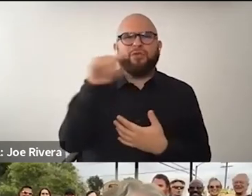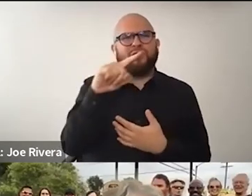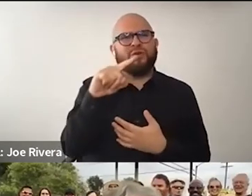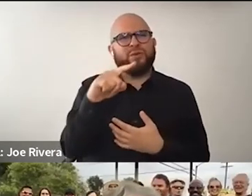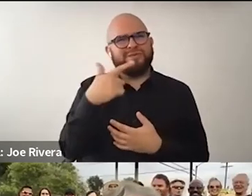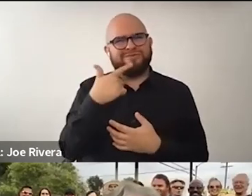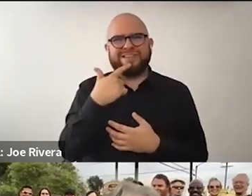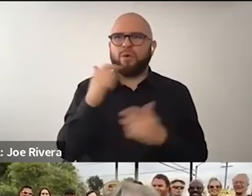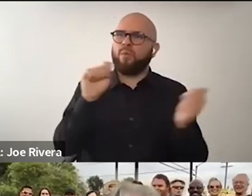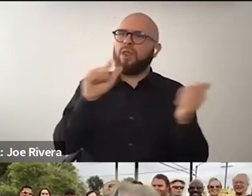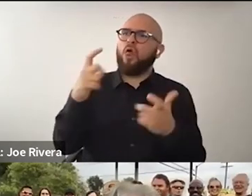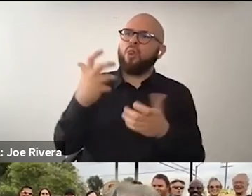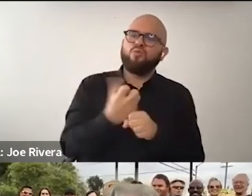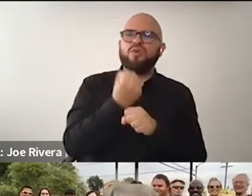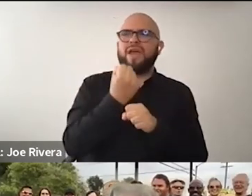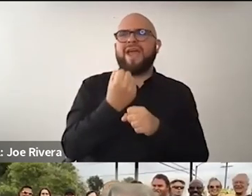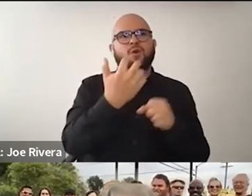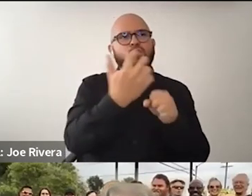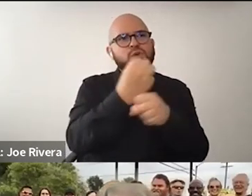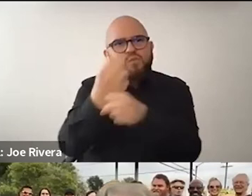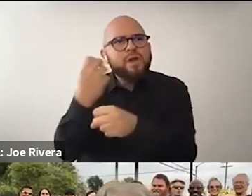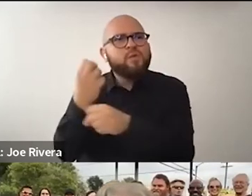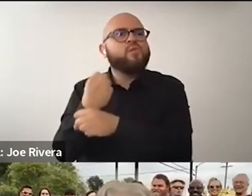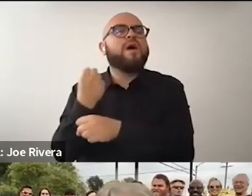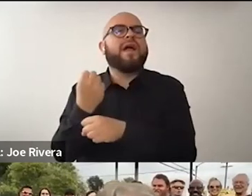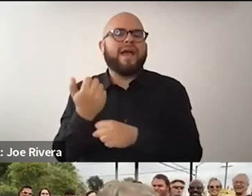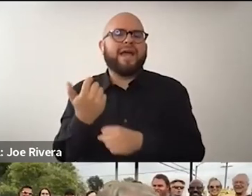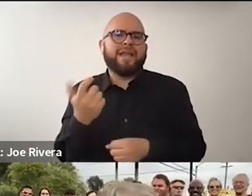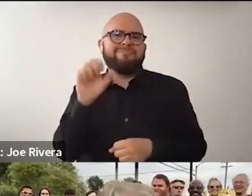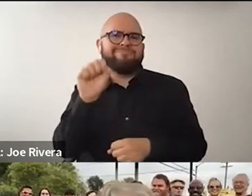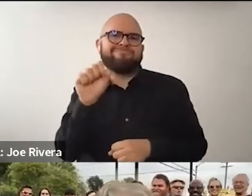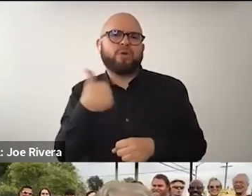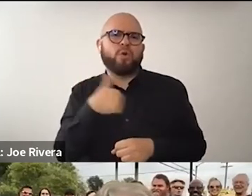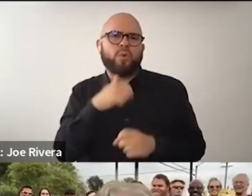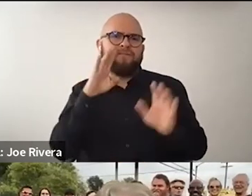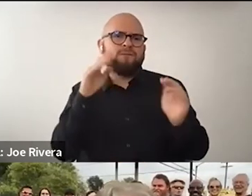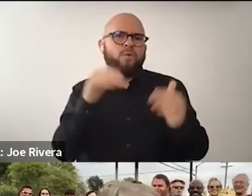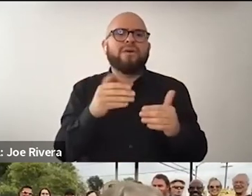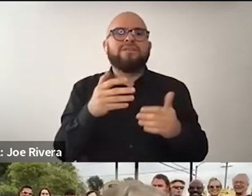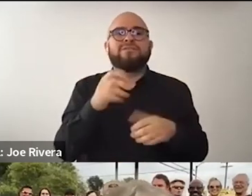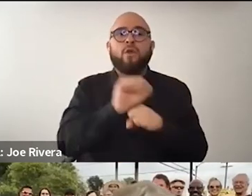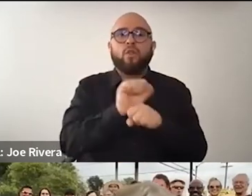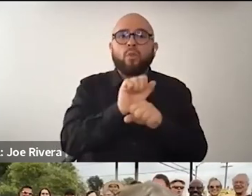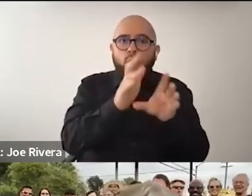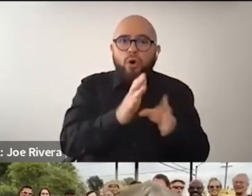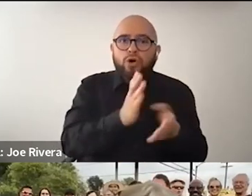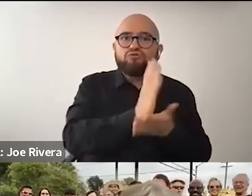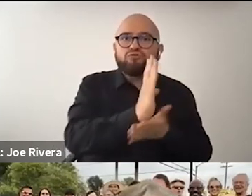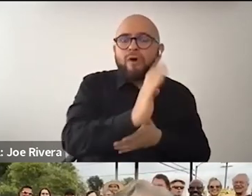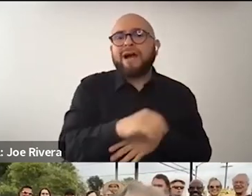of workers. But, my experience and the data to me is very clear.